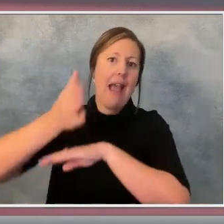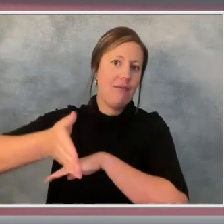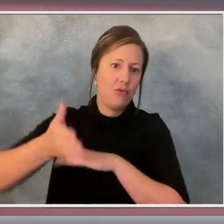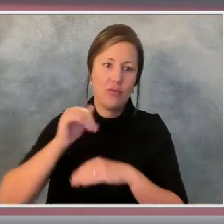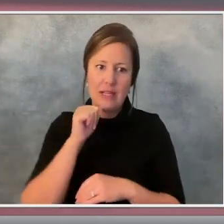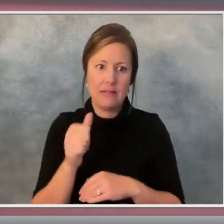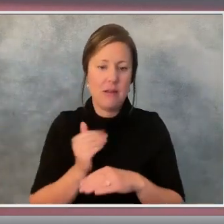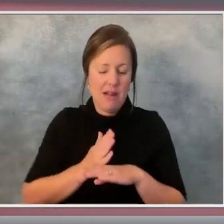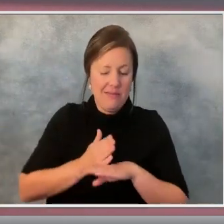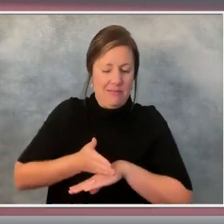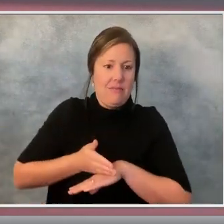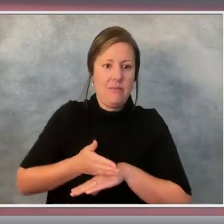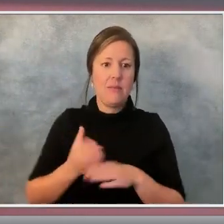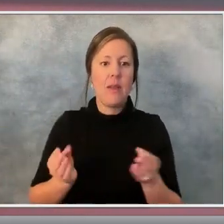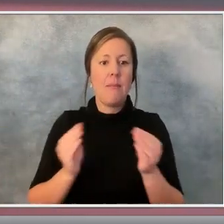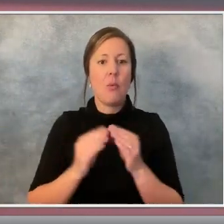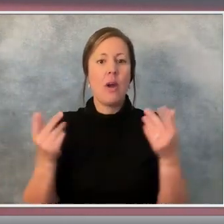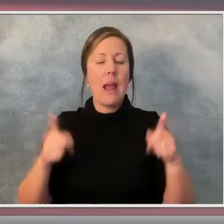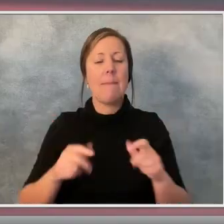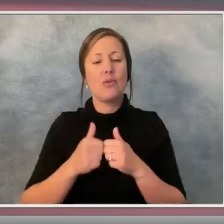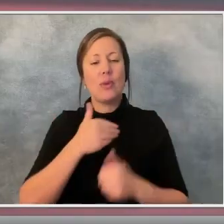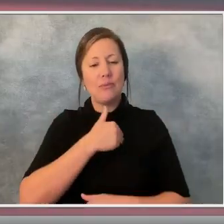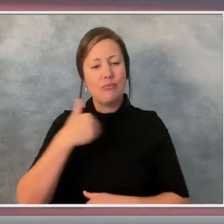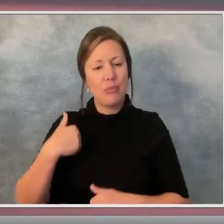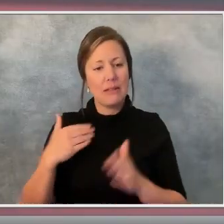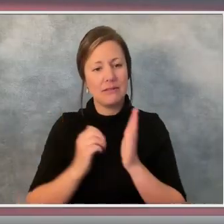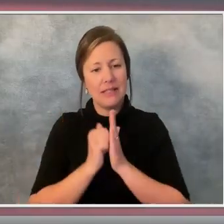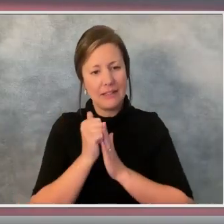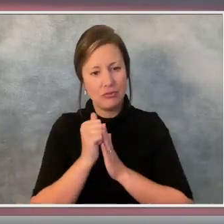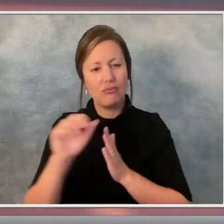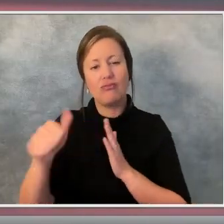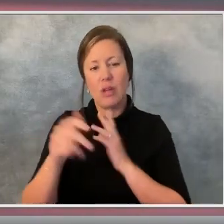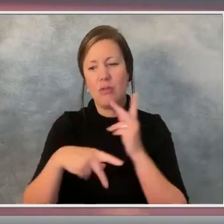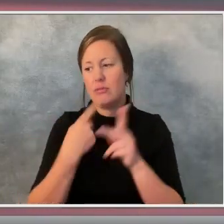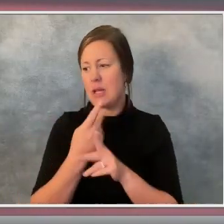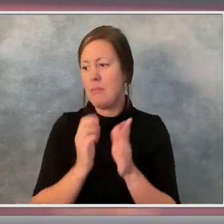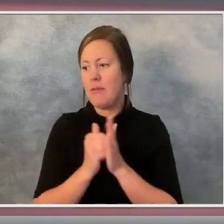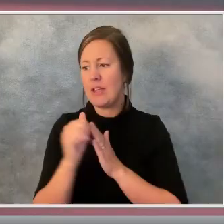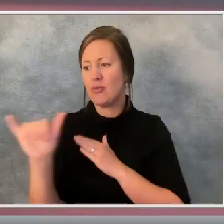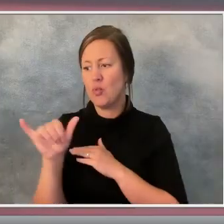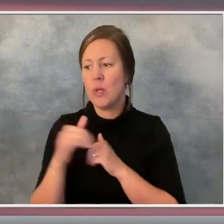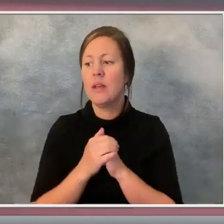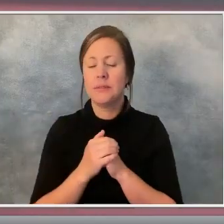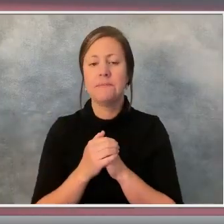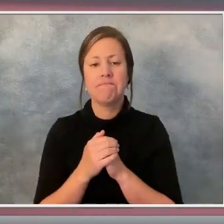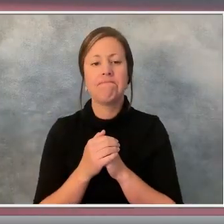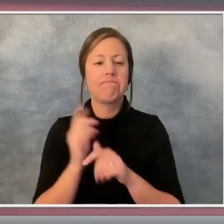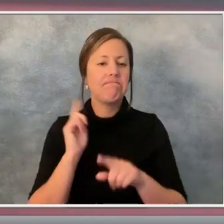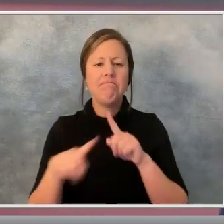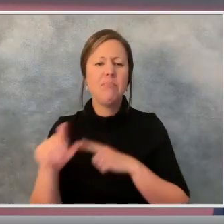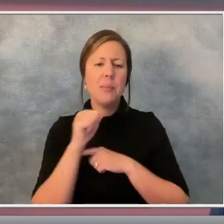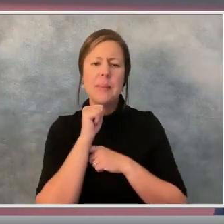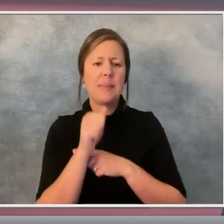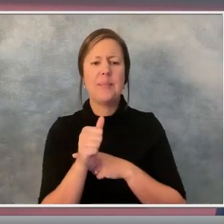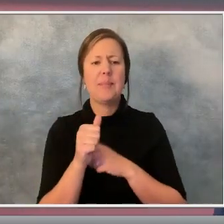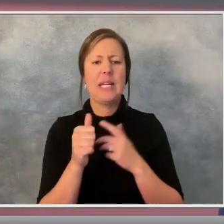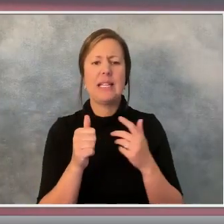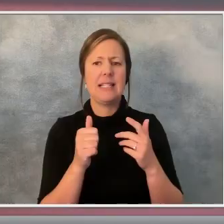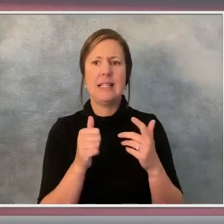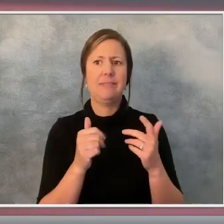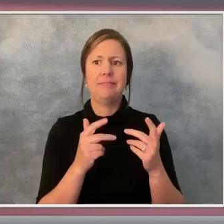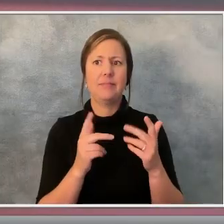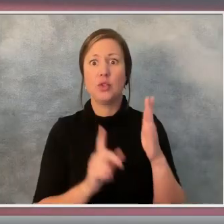it's more for, you know, we see it with breast and other forms of cancer. But the presentation that doesn't present like Eddie